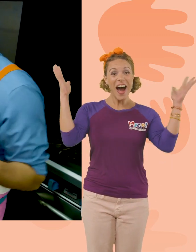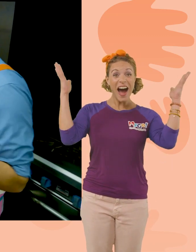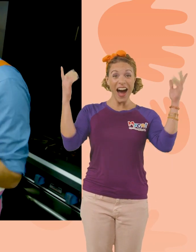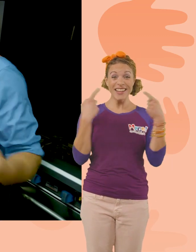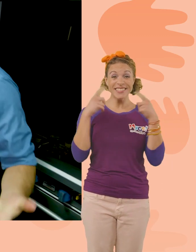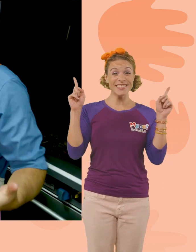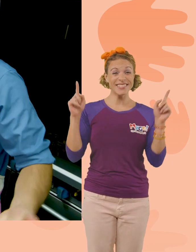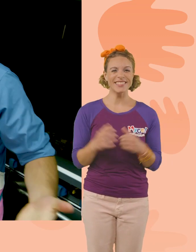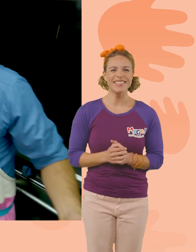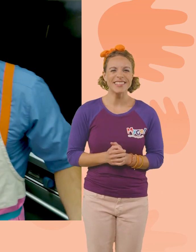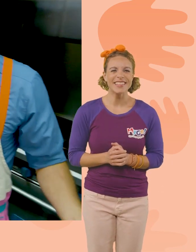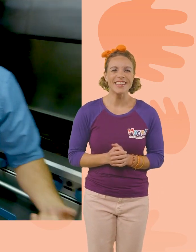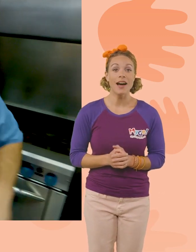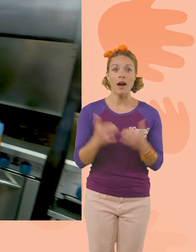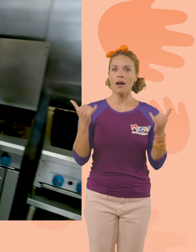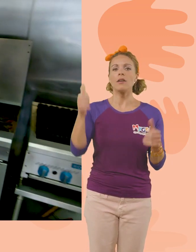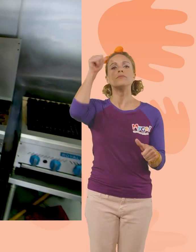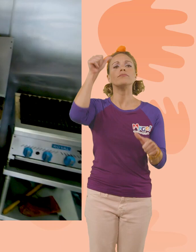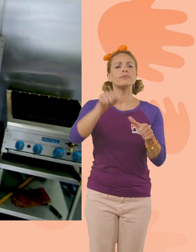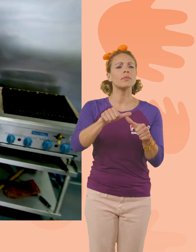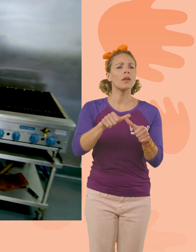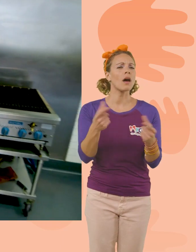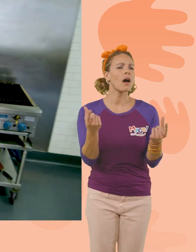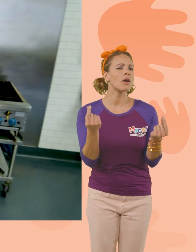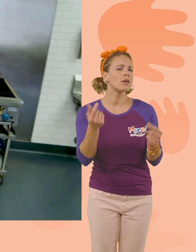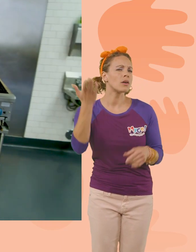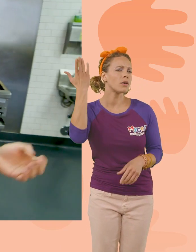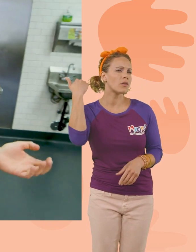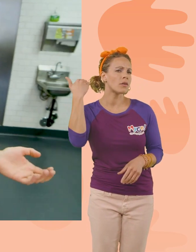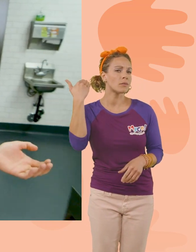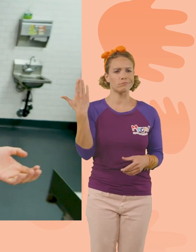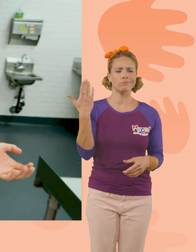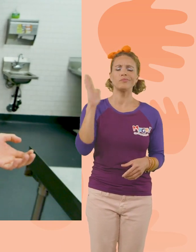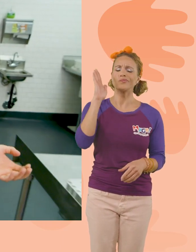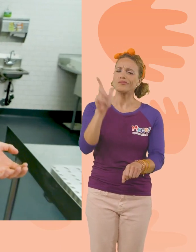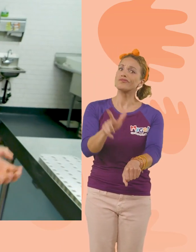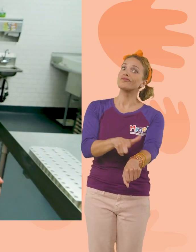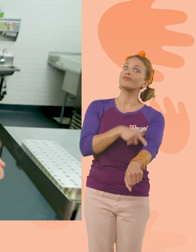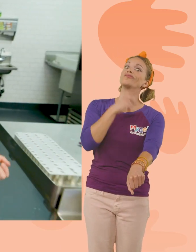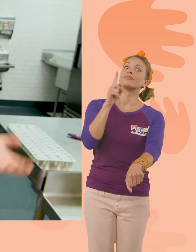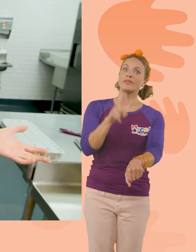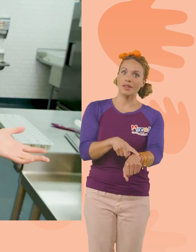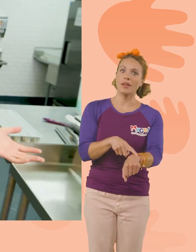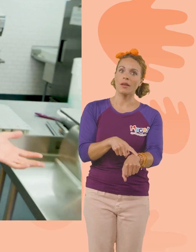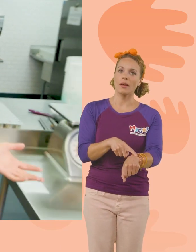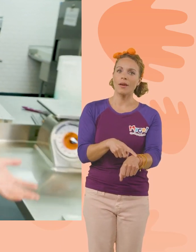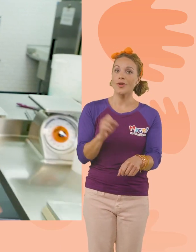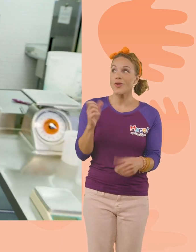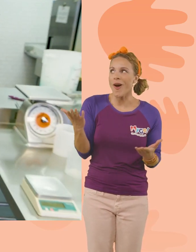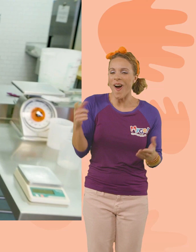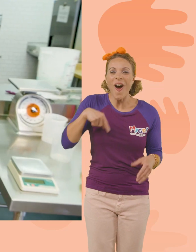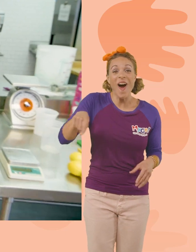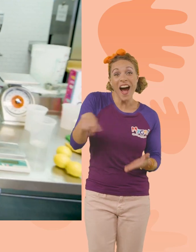Woo, we did it. All right, now remember what we had to do earlier? It's gonna take a long time. So we get